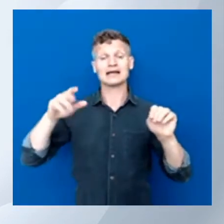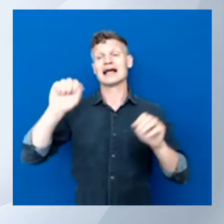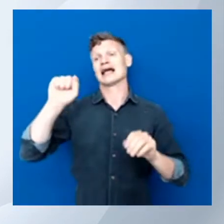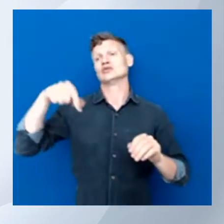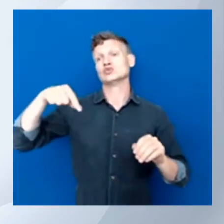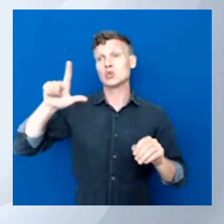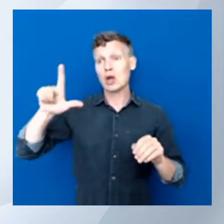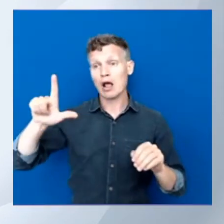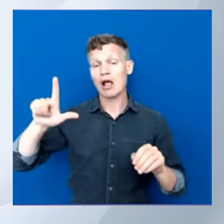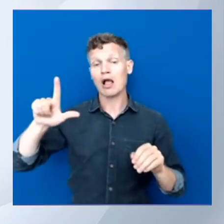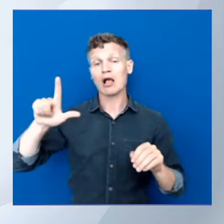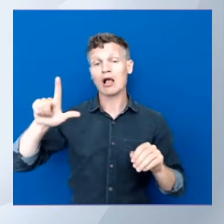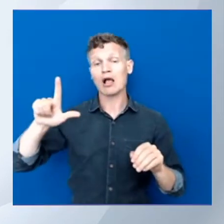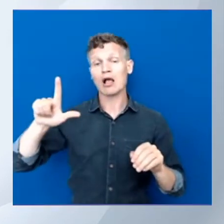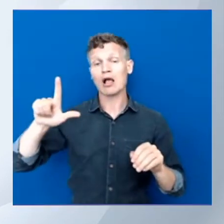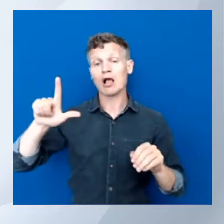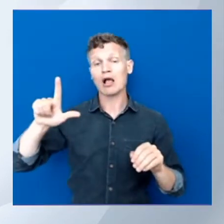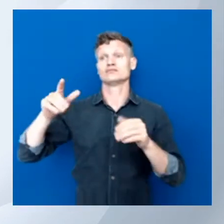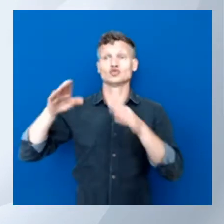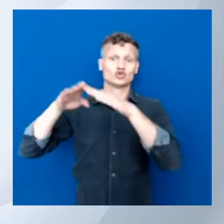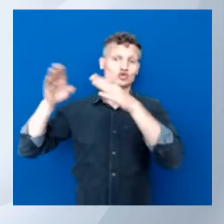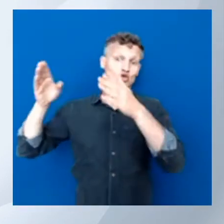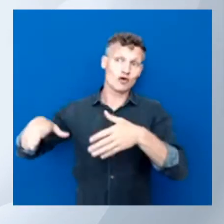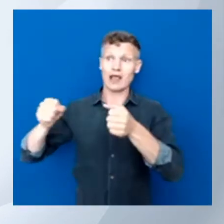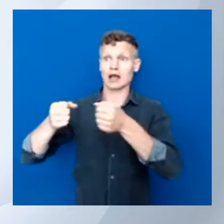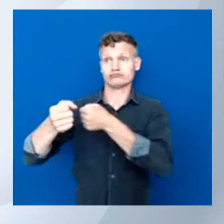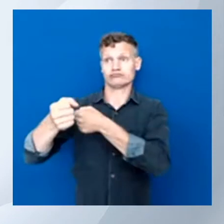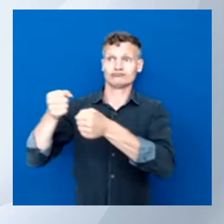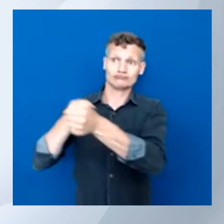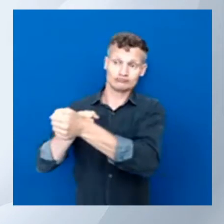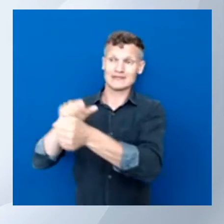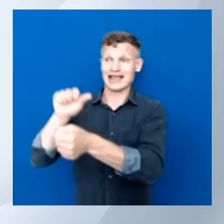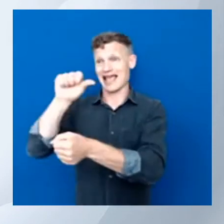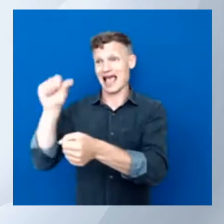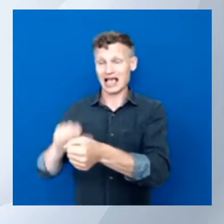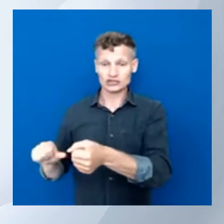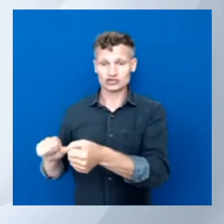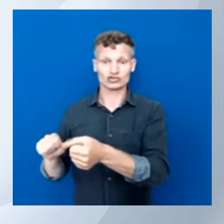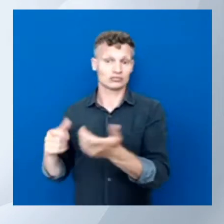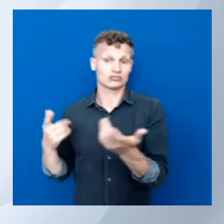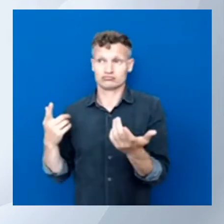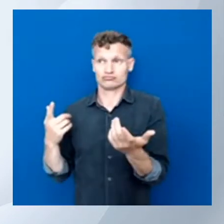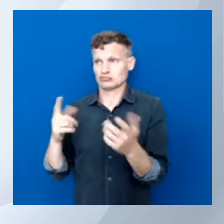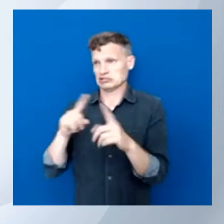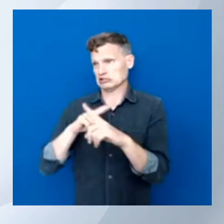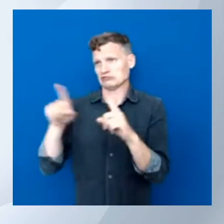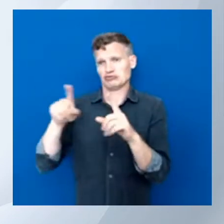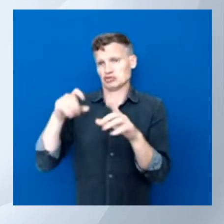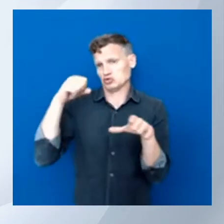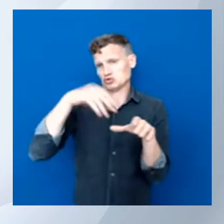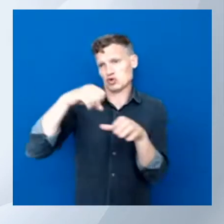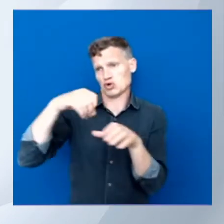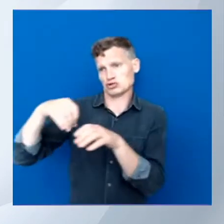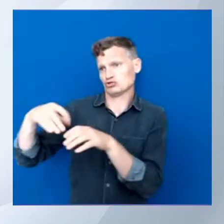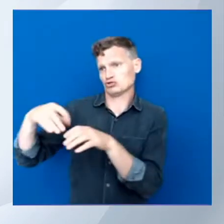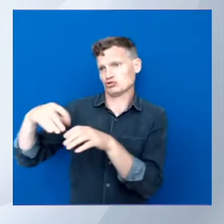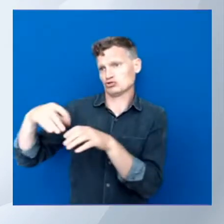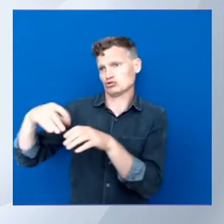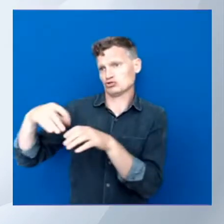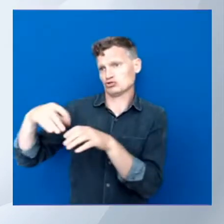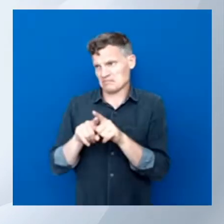Azure SQL database, for example, storage for blob storage. All of these same principles apply. This is what's going on behind the scenes.